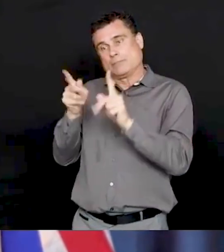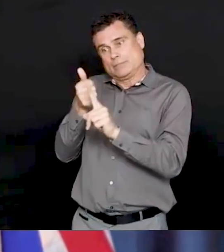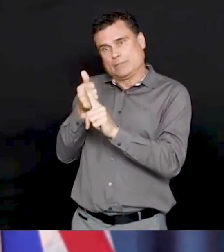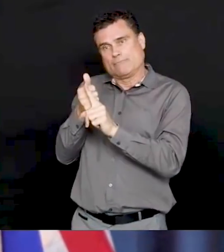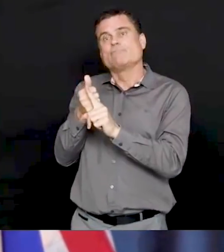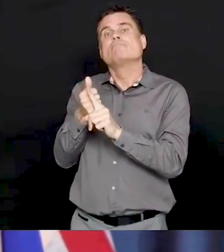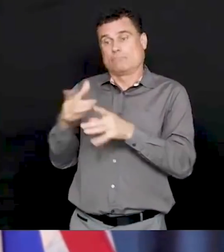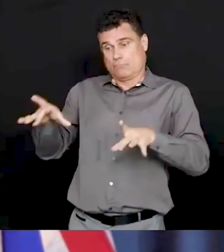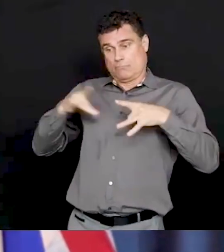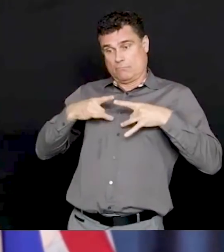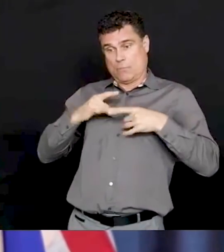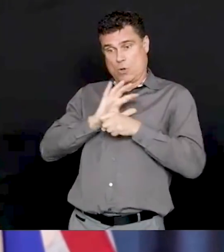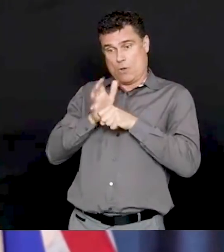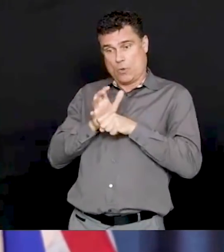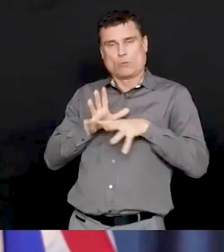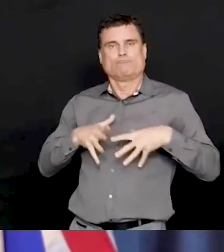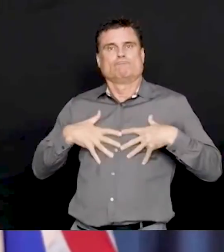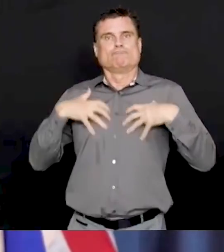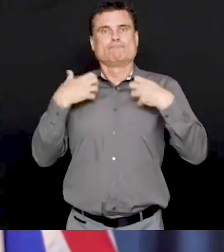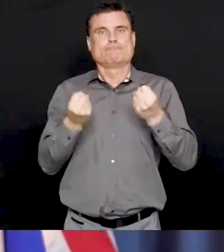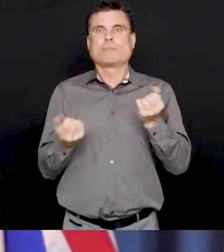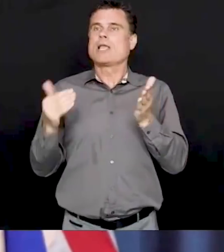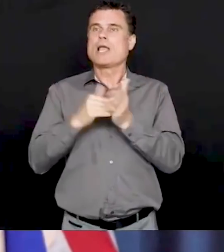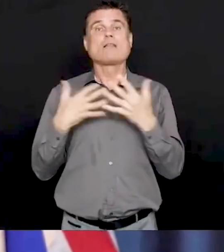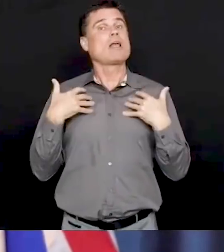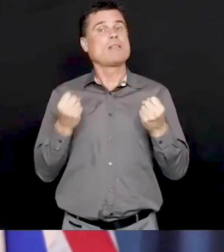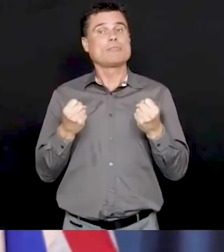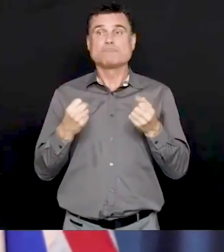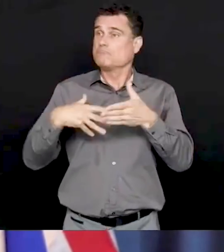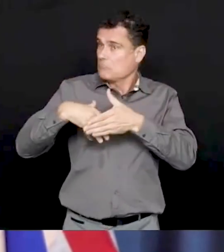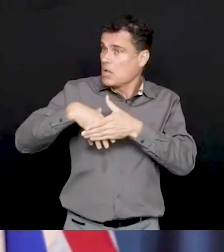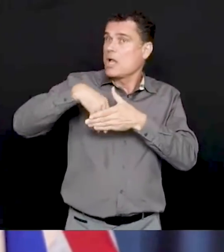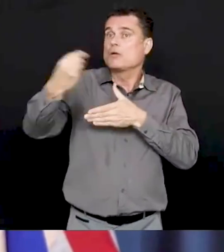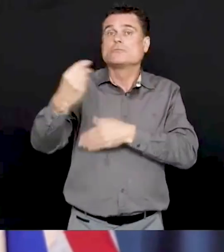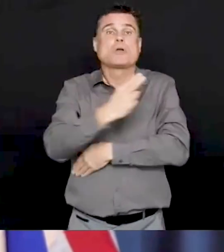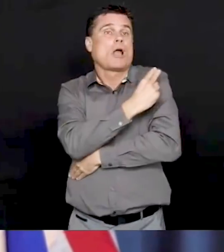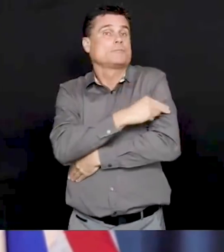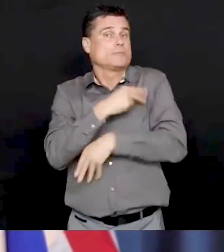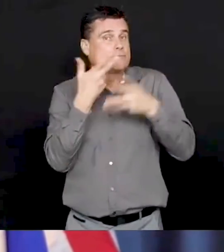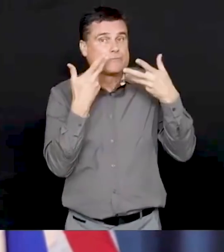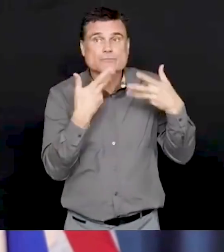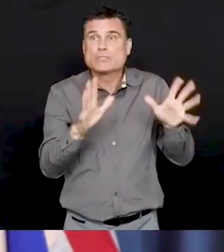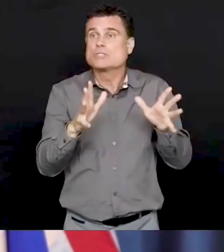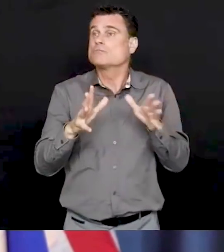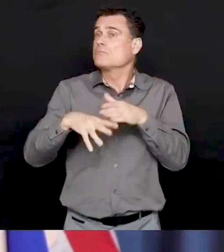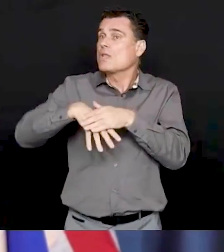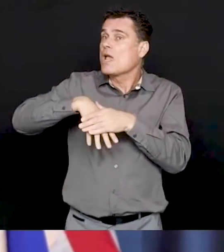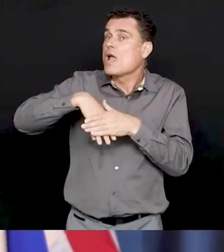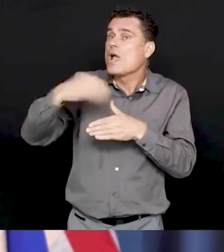who were in hospital or ICU over the last few weeks. And I think that's really a testament to the